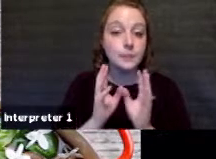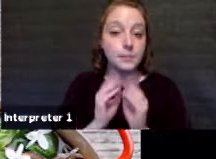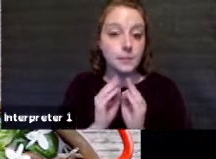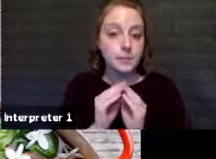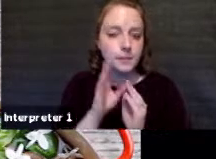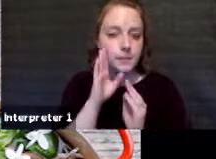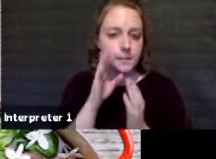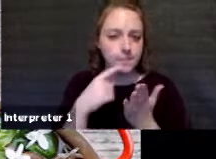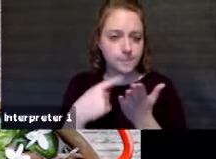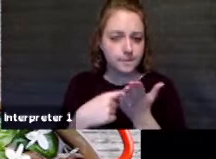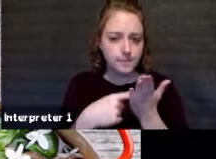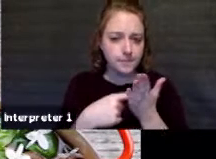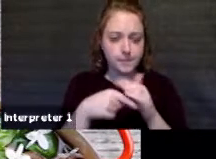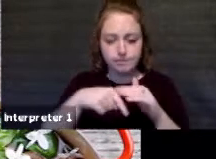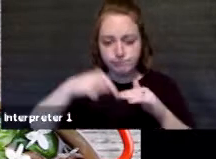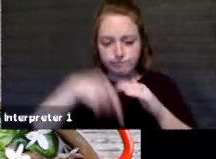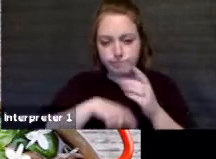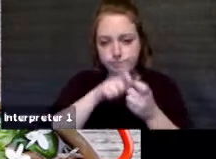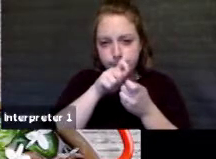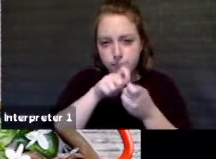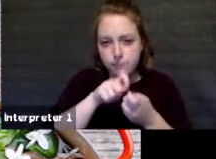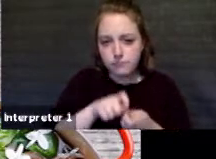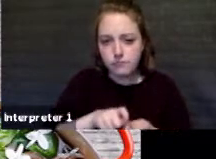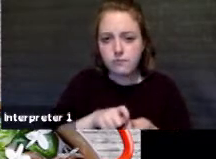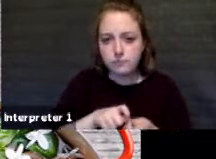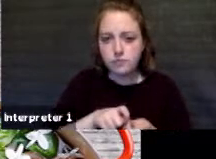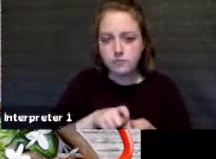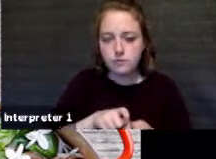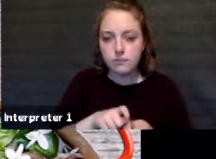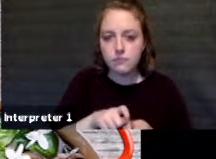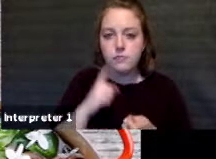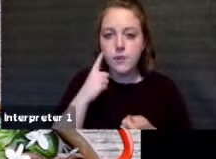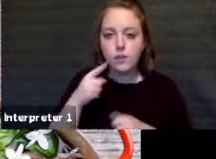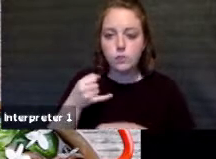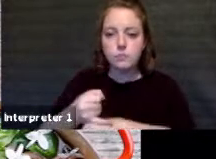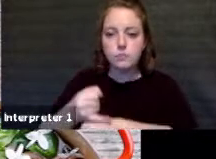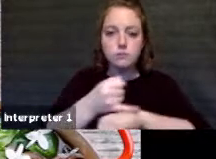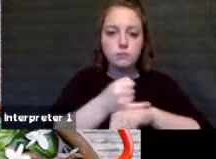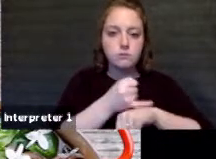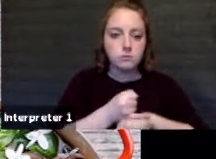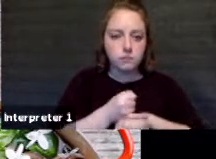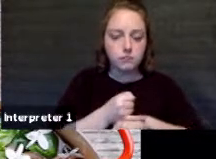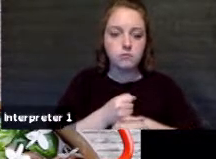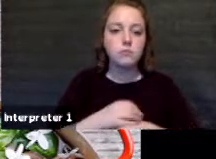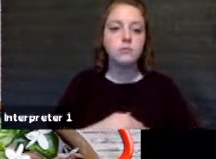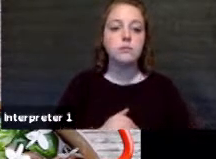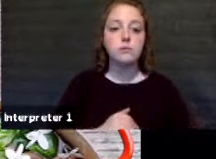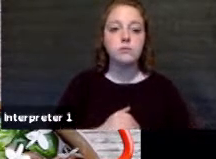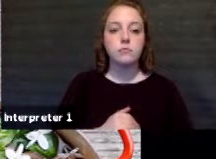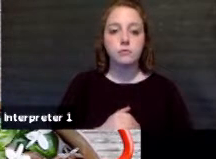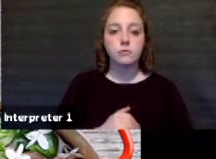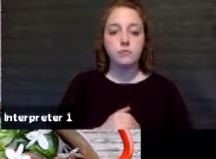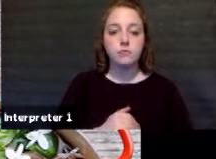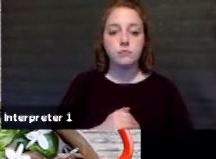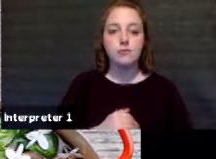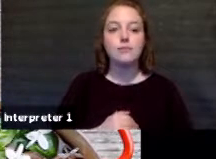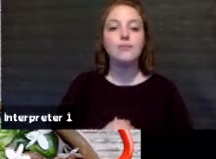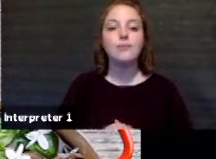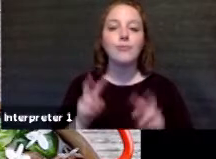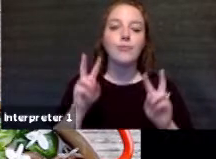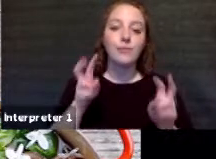of the details of our campuses. And I just finished with the idea of we're almost finished with setting the table.